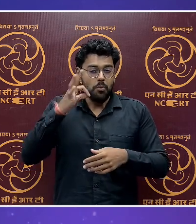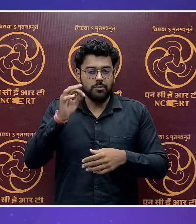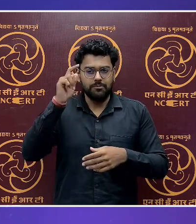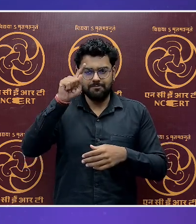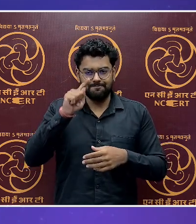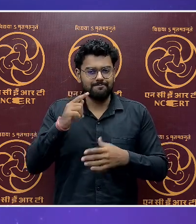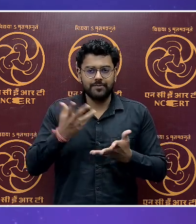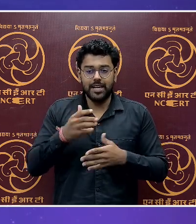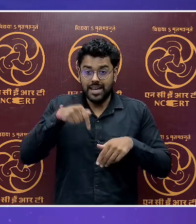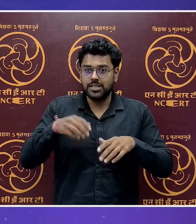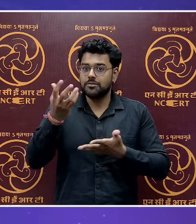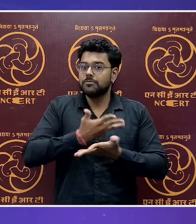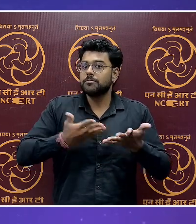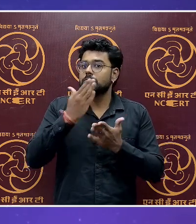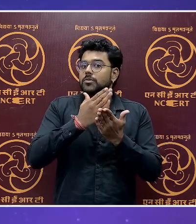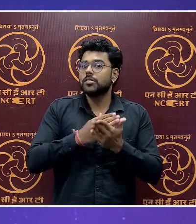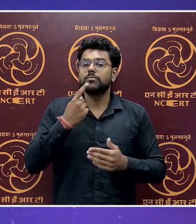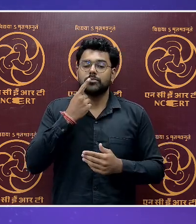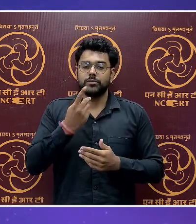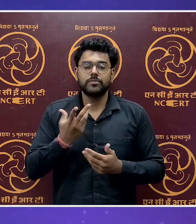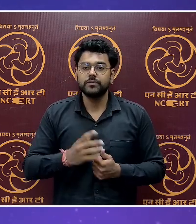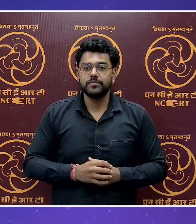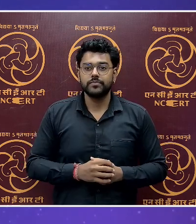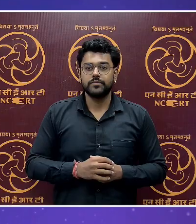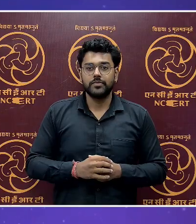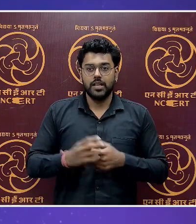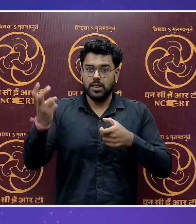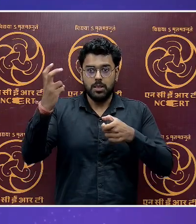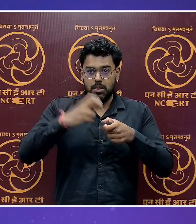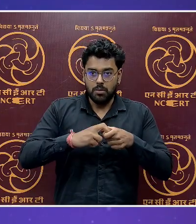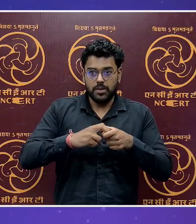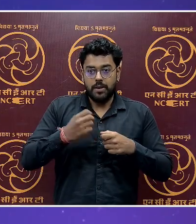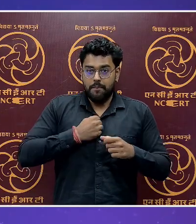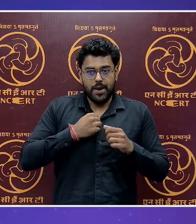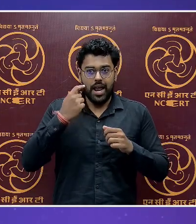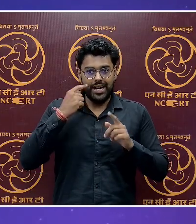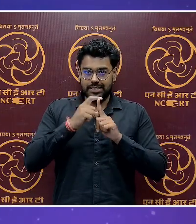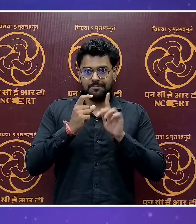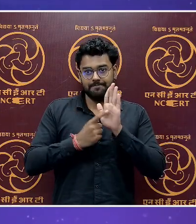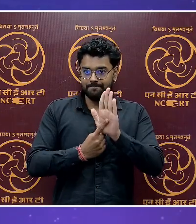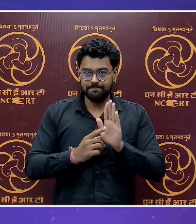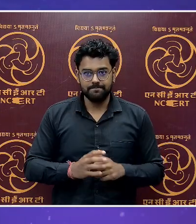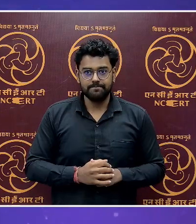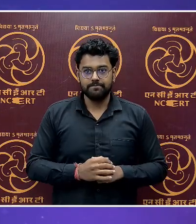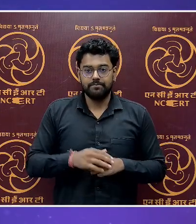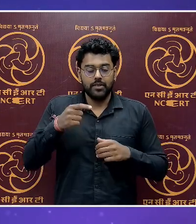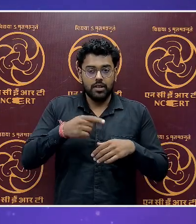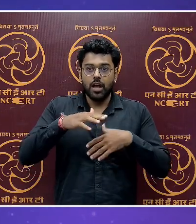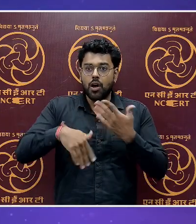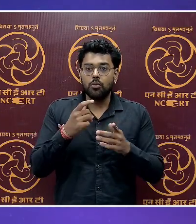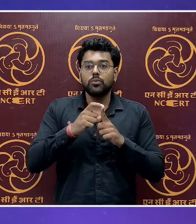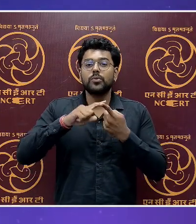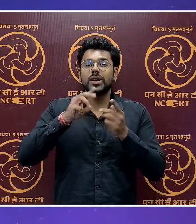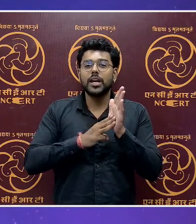orientation program, then let me tell you it's going to be login via Meri Pehchan, then hands-on demo of